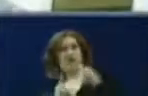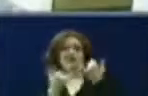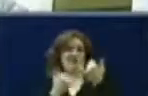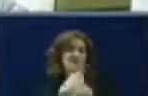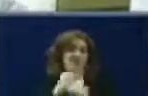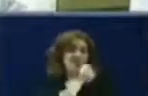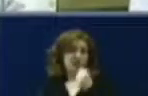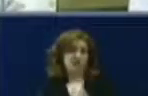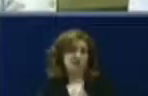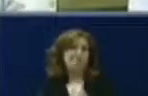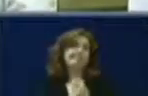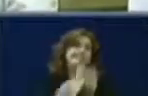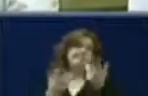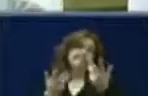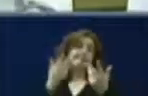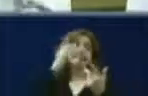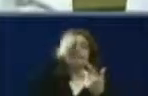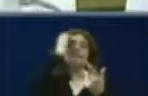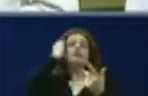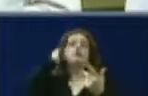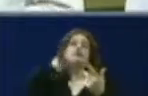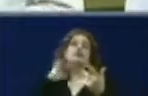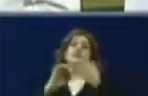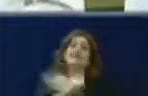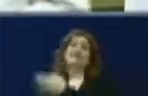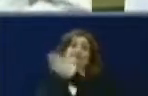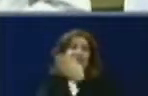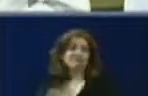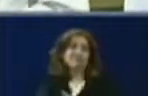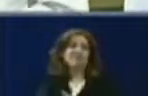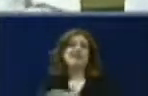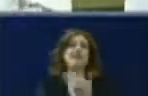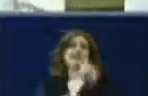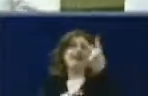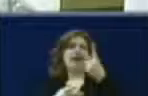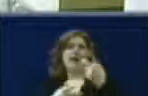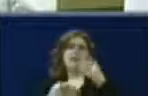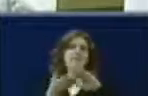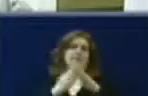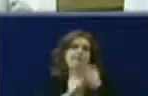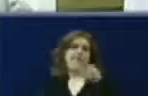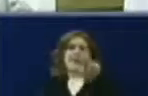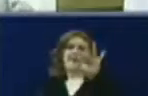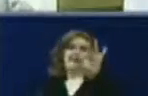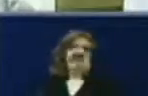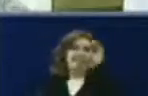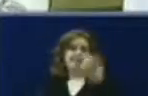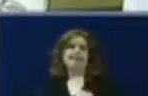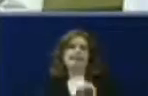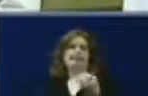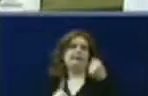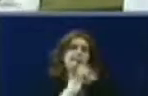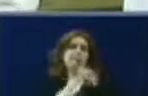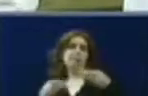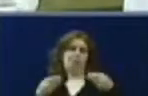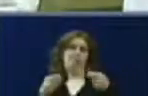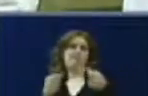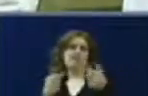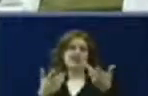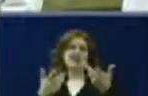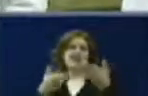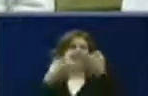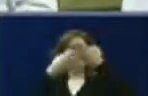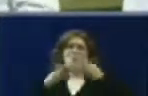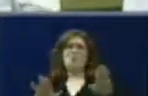year, dropping it by more than half to 39% proficiency. This is widening the